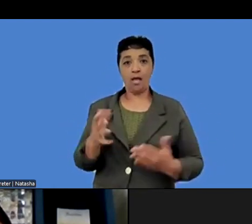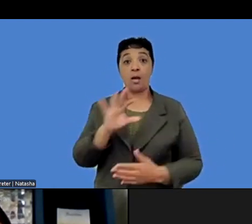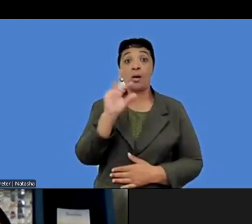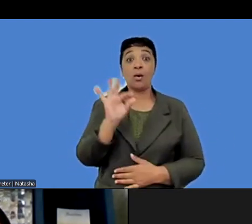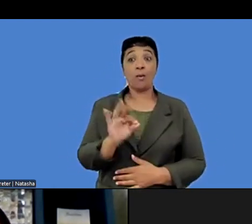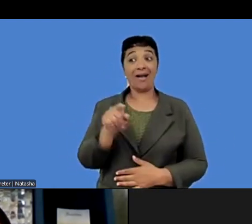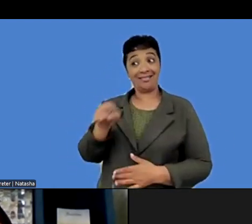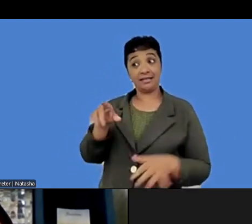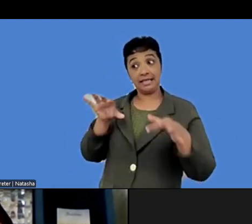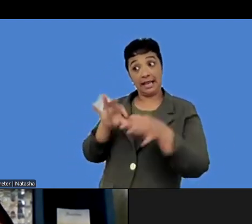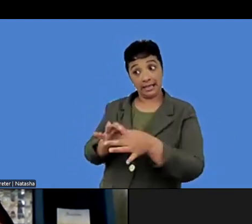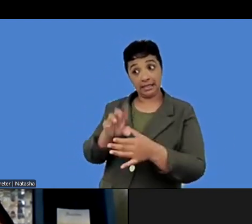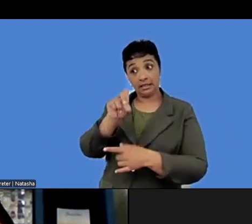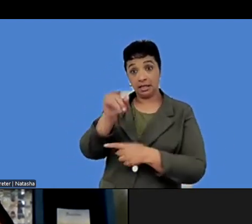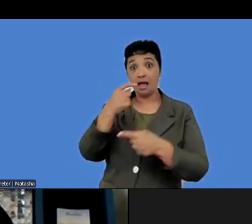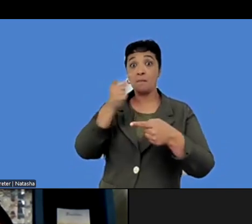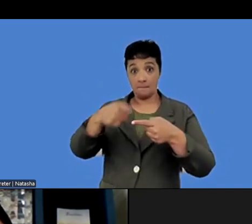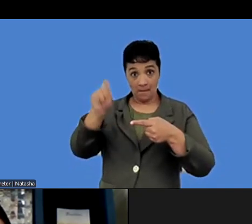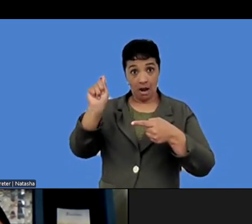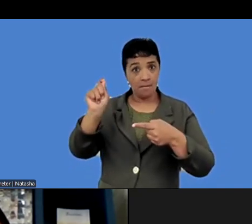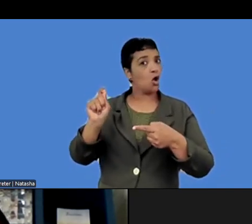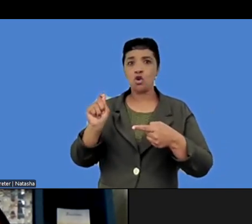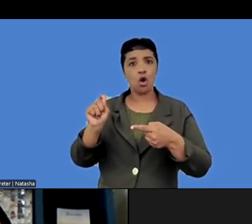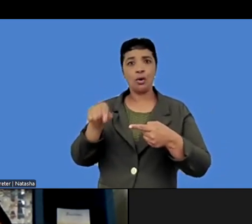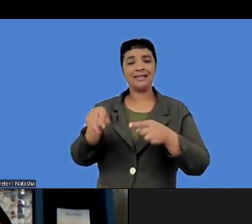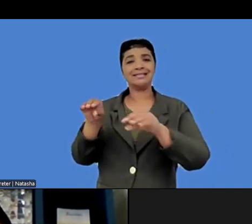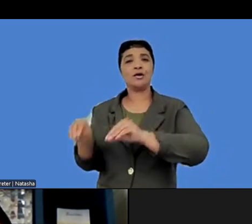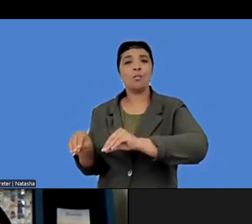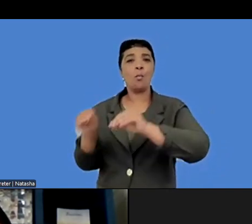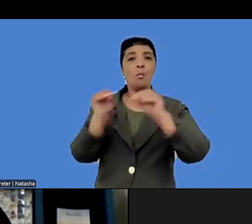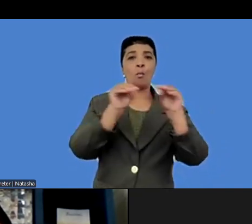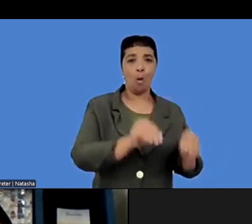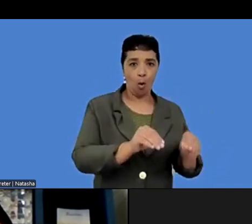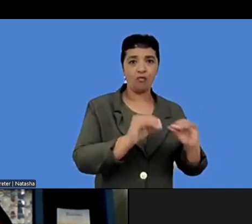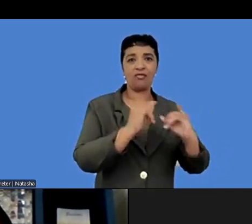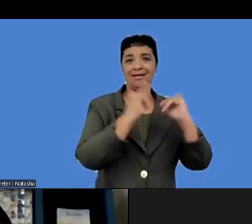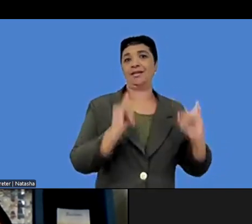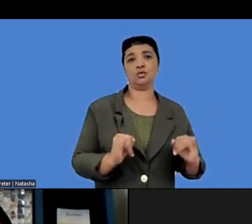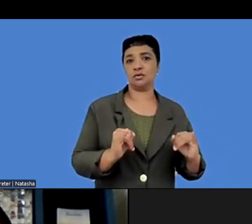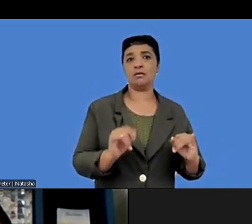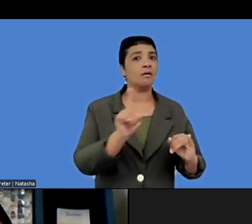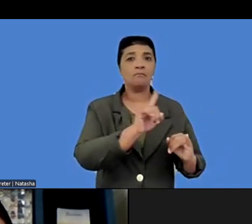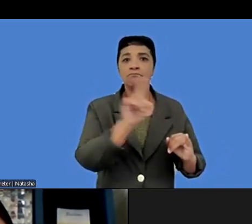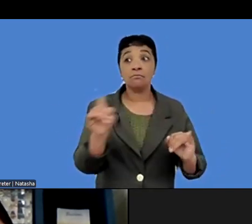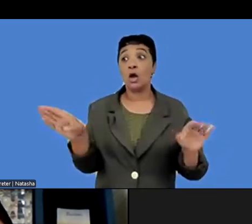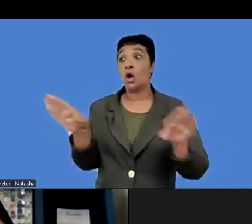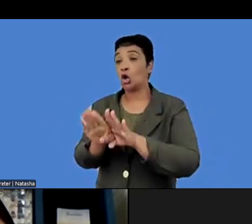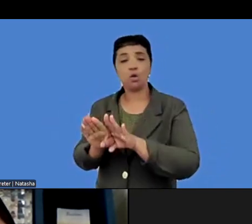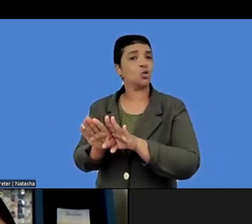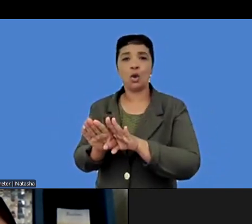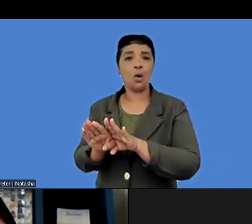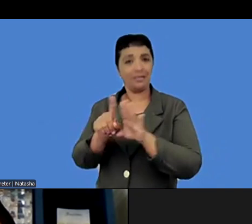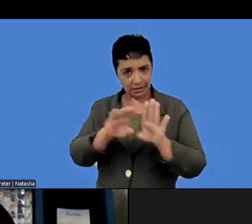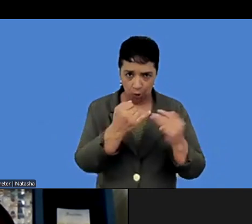constitute deinstitutionalization, but more trans-institutionalization, which is just moving them from one institution to